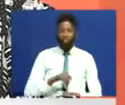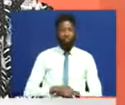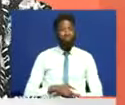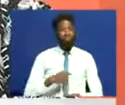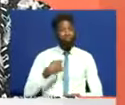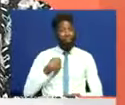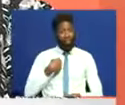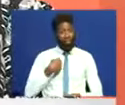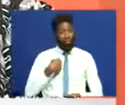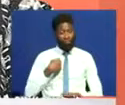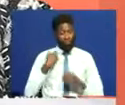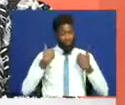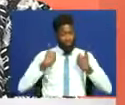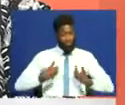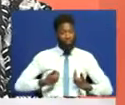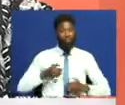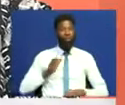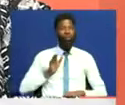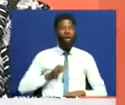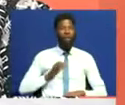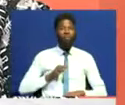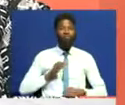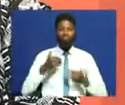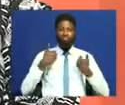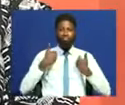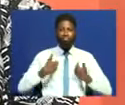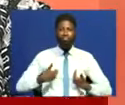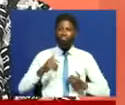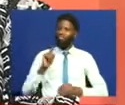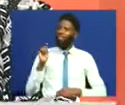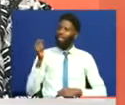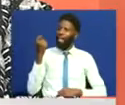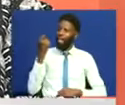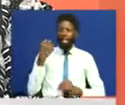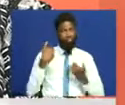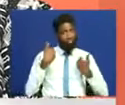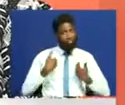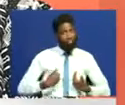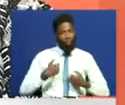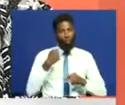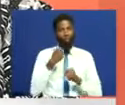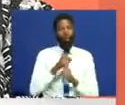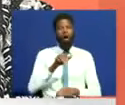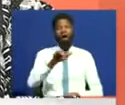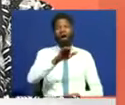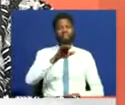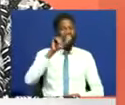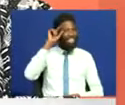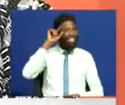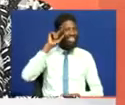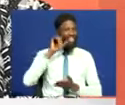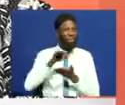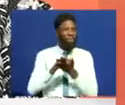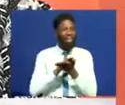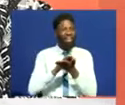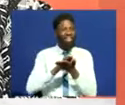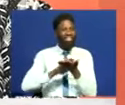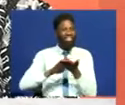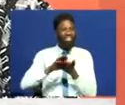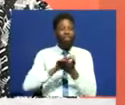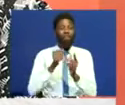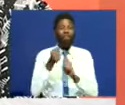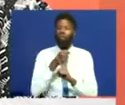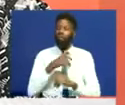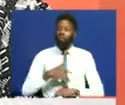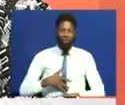Kenyan, and as somebody who works in gender-based violence, I'm in grief. I'm grieving because of the nature and